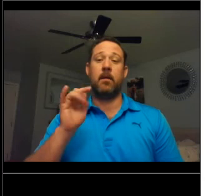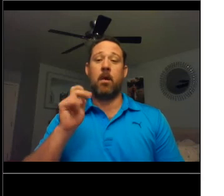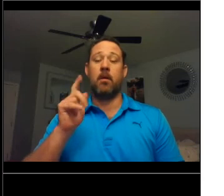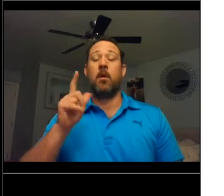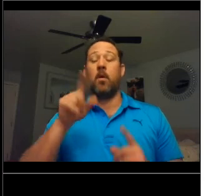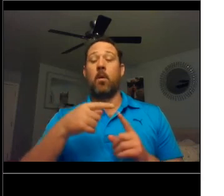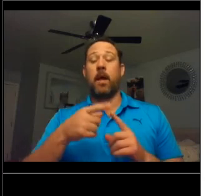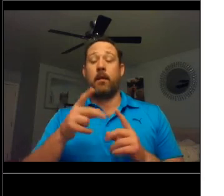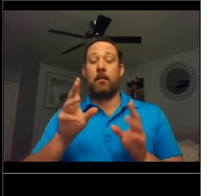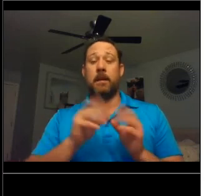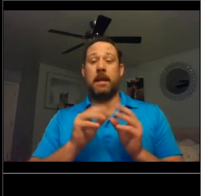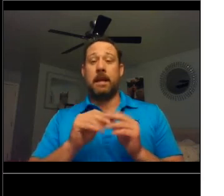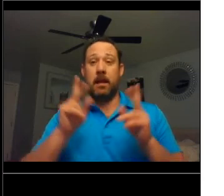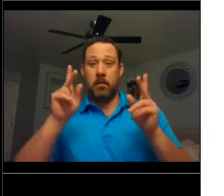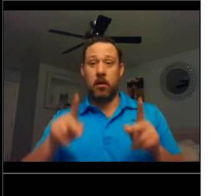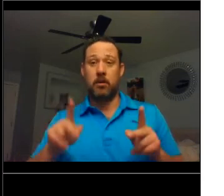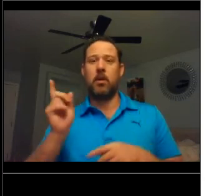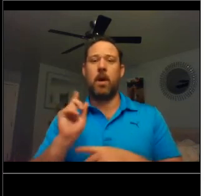person, where will they be held?